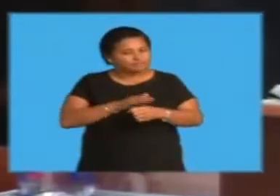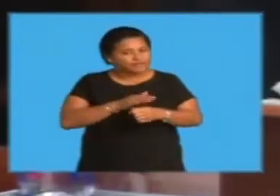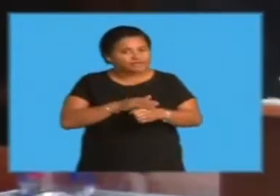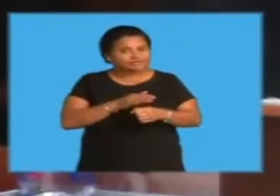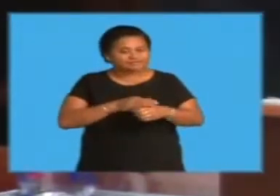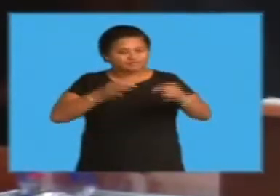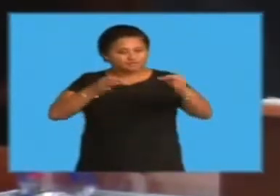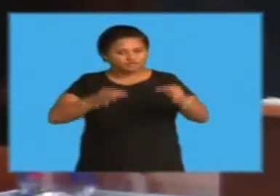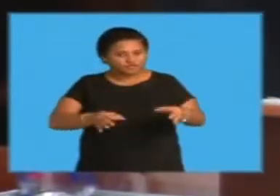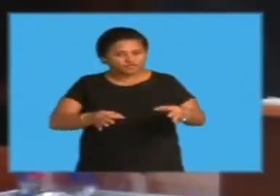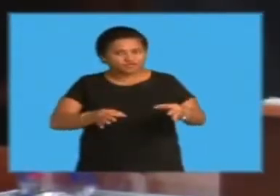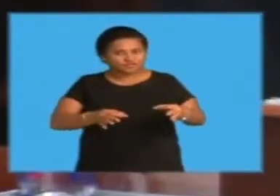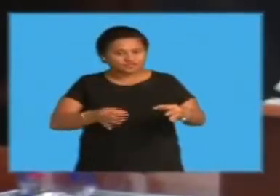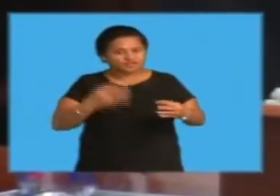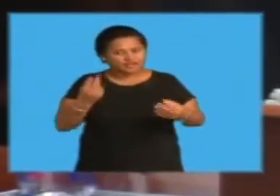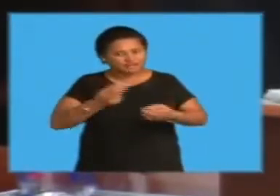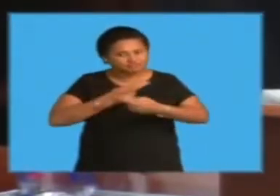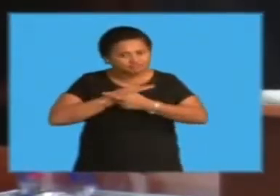way.